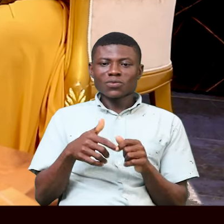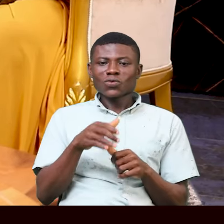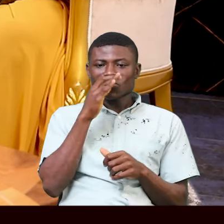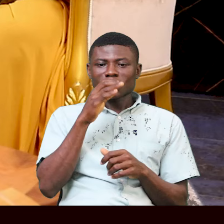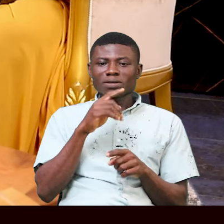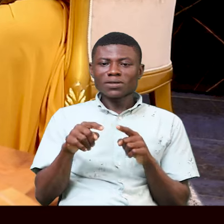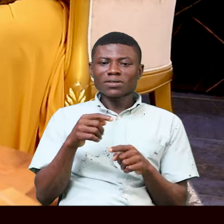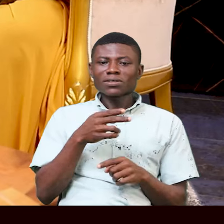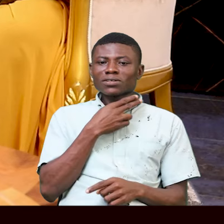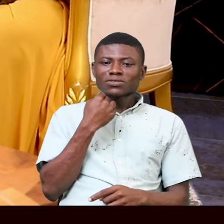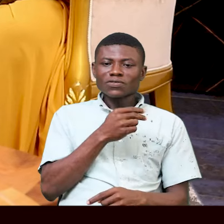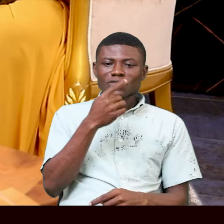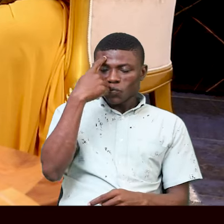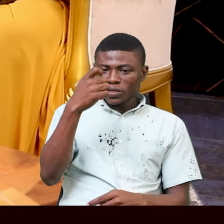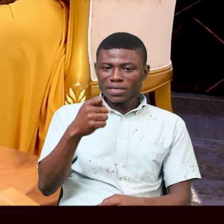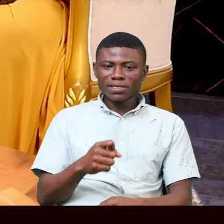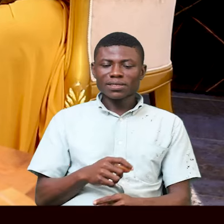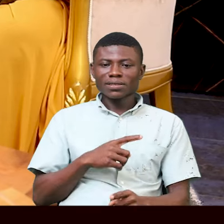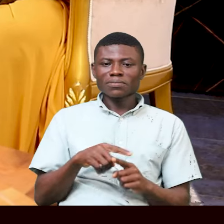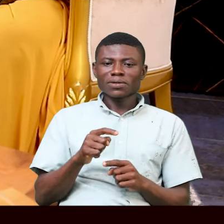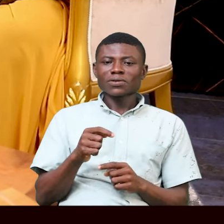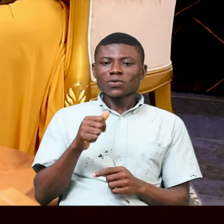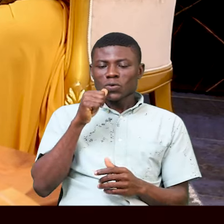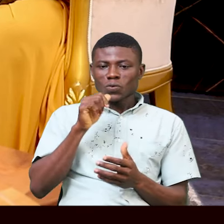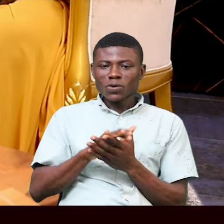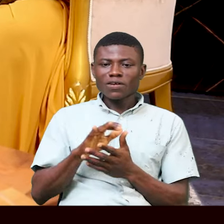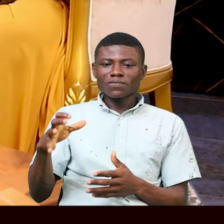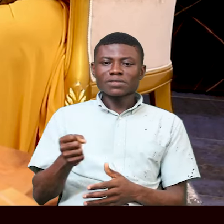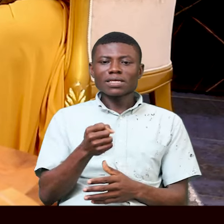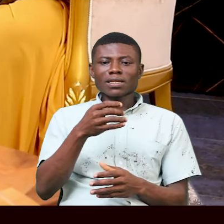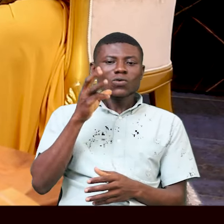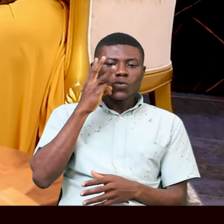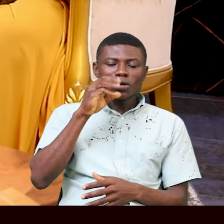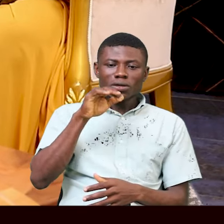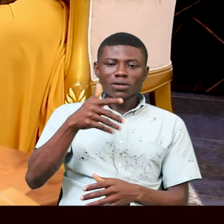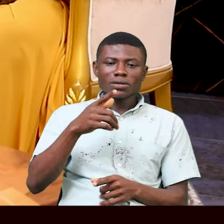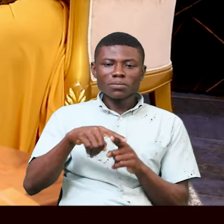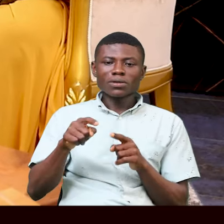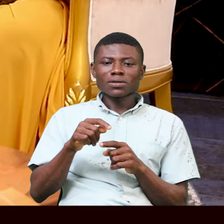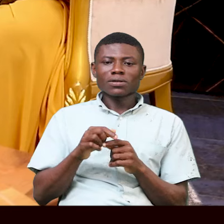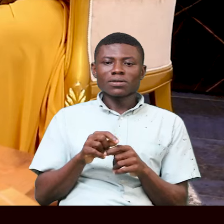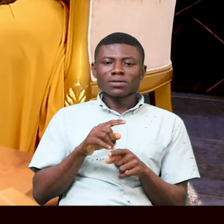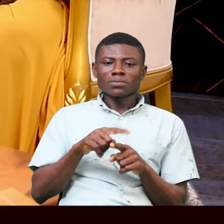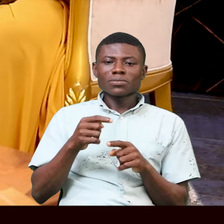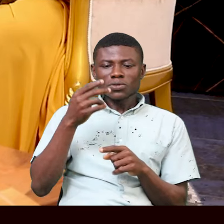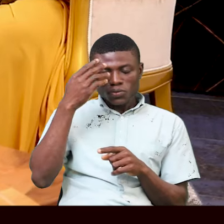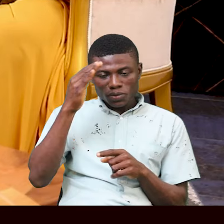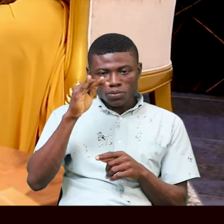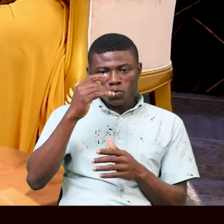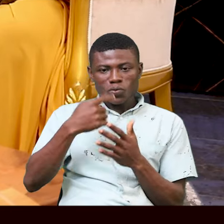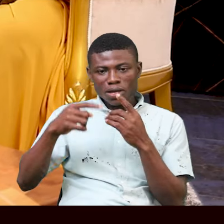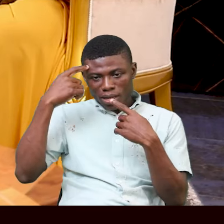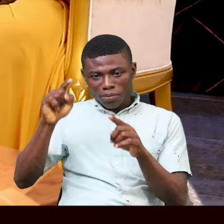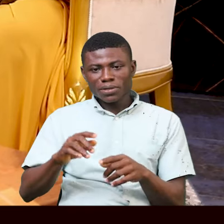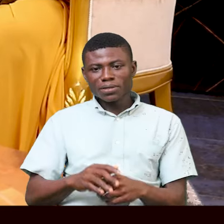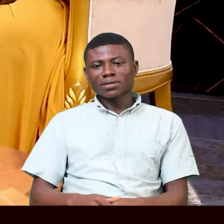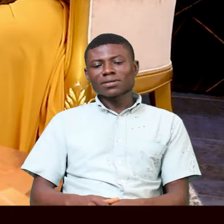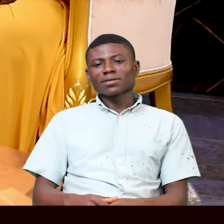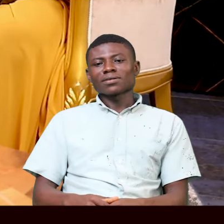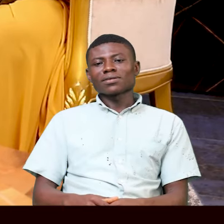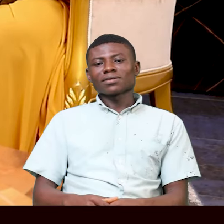quan say, eh, so for any team would you? Ni yibusan and San Juan farmer, no. And so Unihan and Unim say every yellow, Baba,